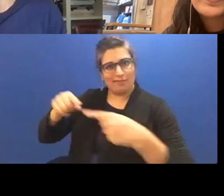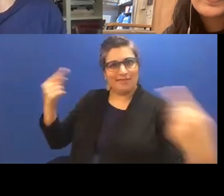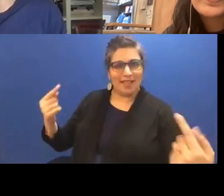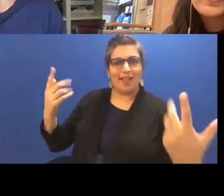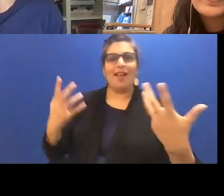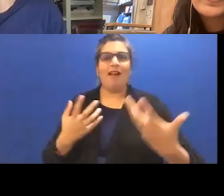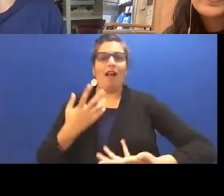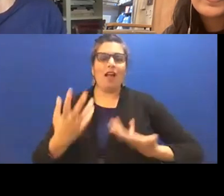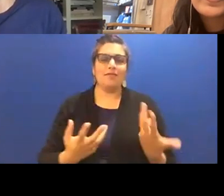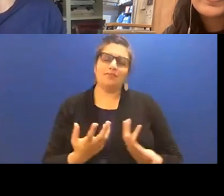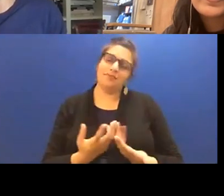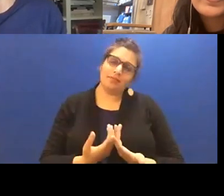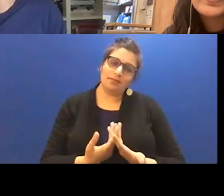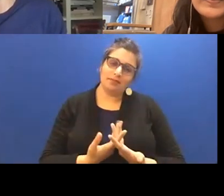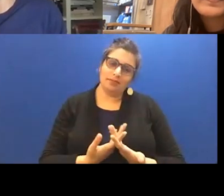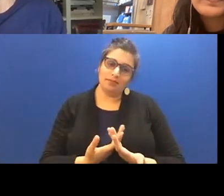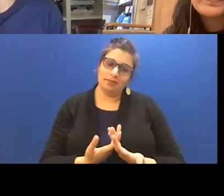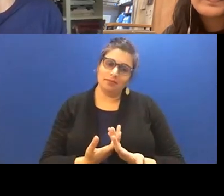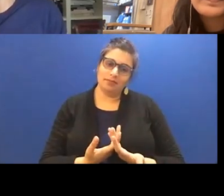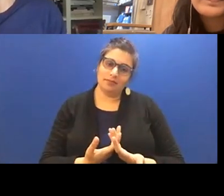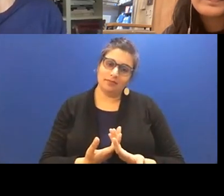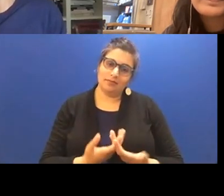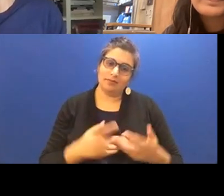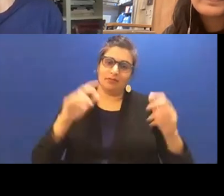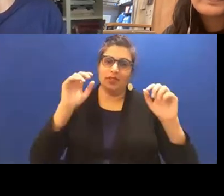know, I think there are, it's a conversation that can be reduced